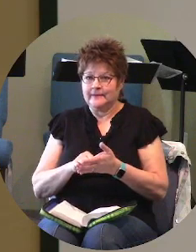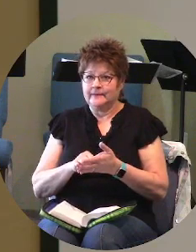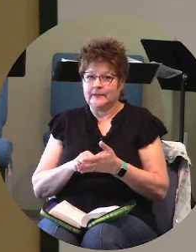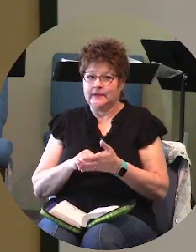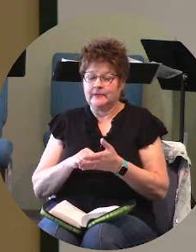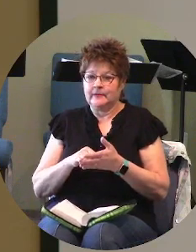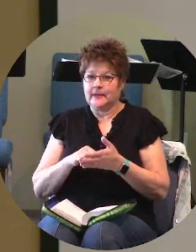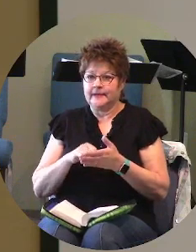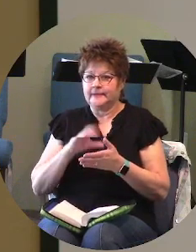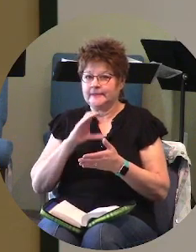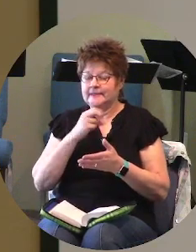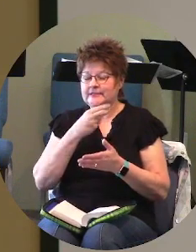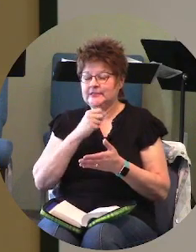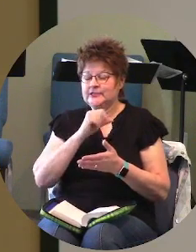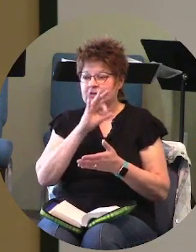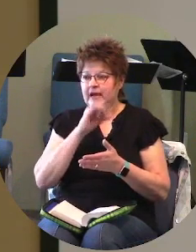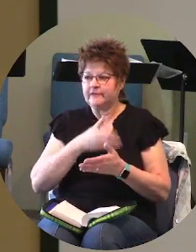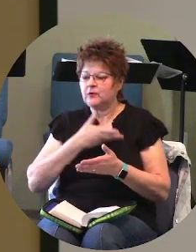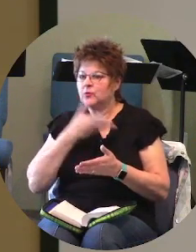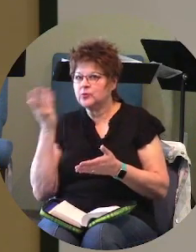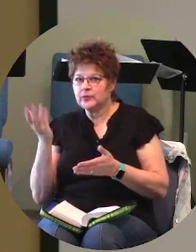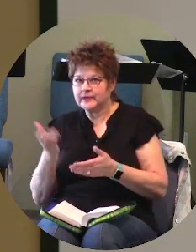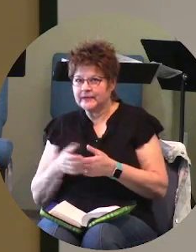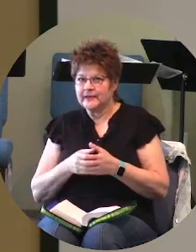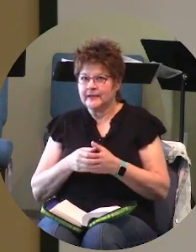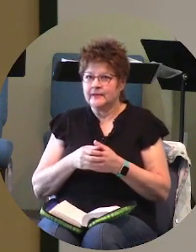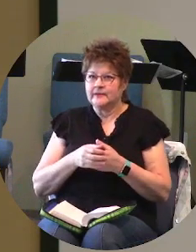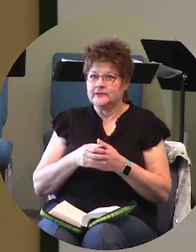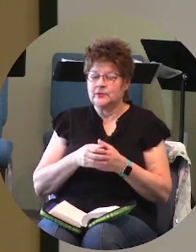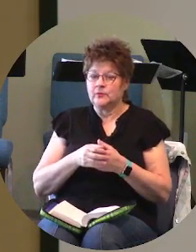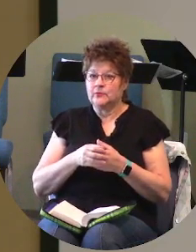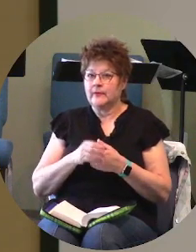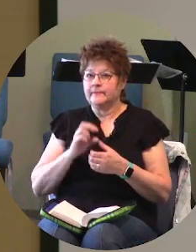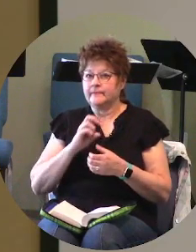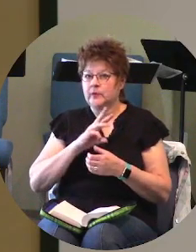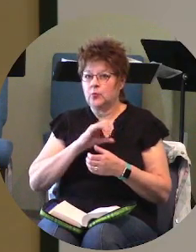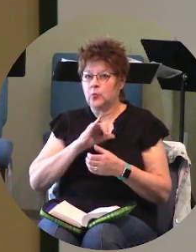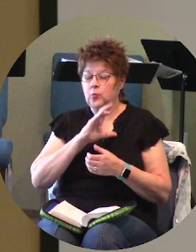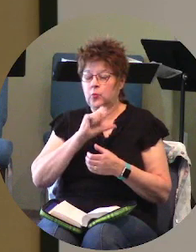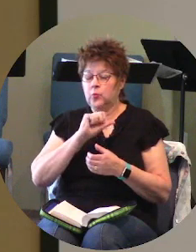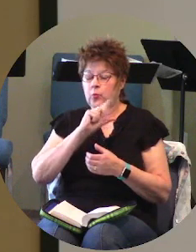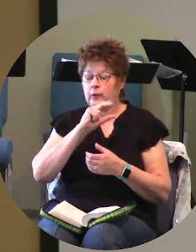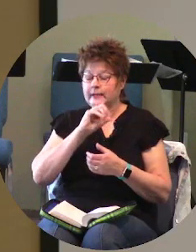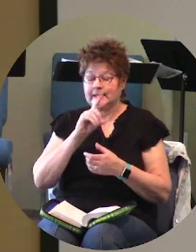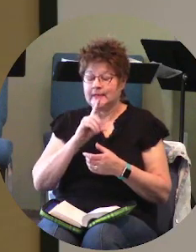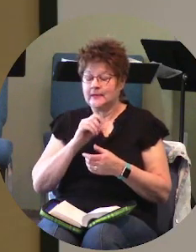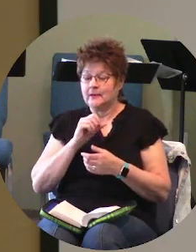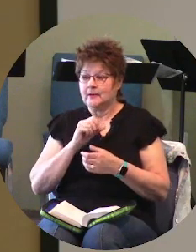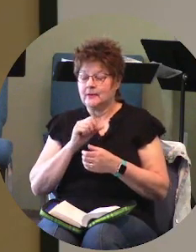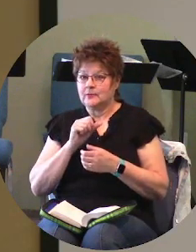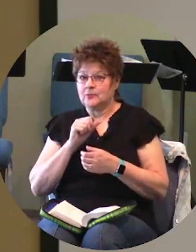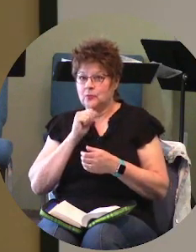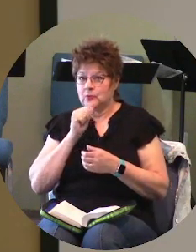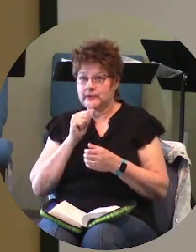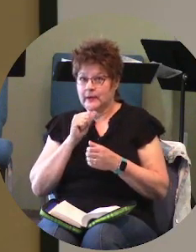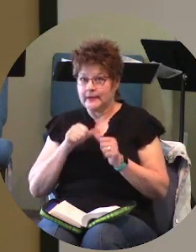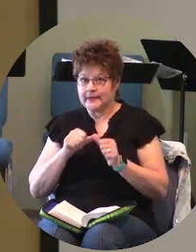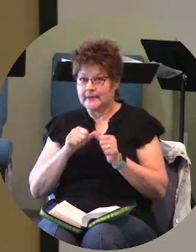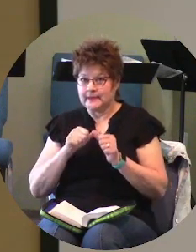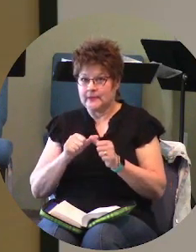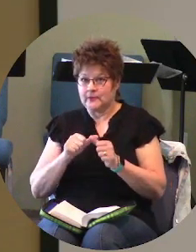judgment nor sinners in the assembly of the righteous for the lord knows the way of the righteous but the way of the wicked